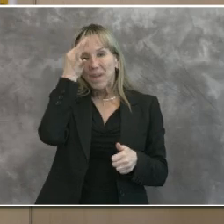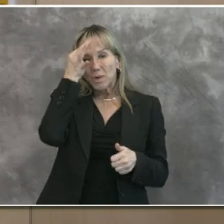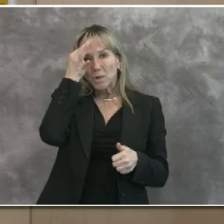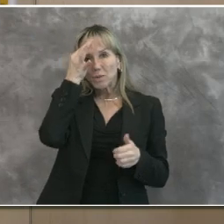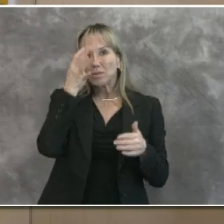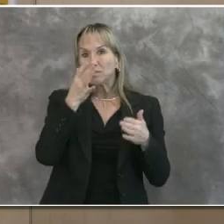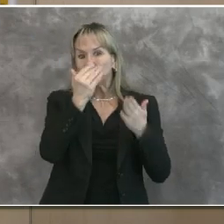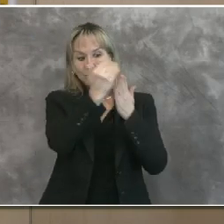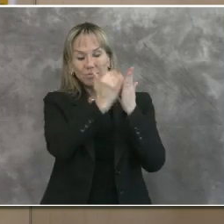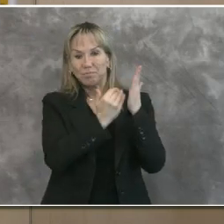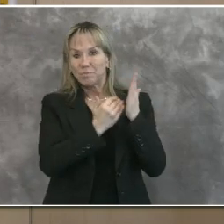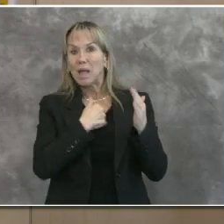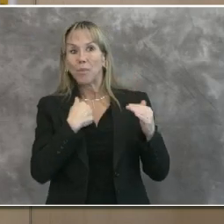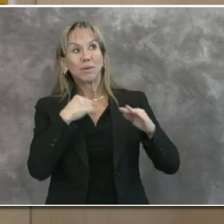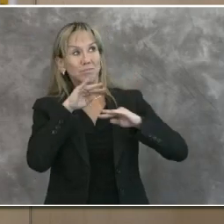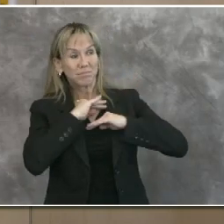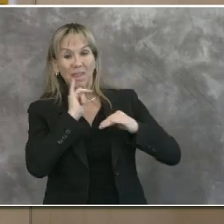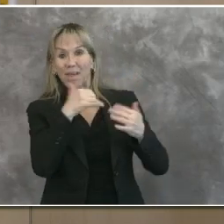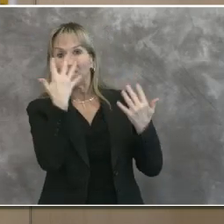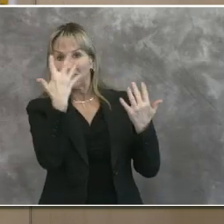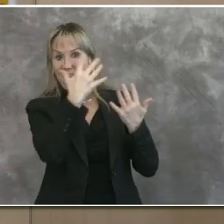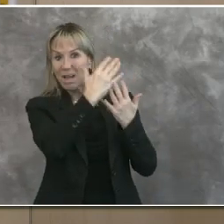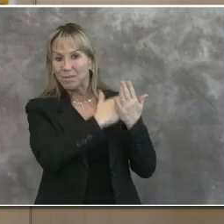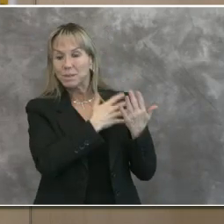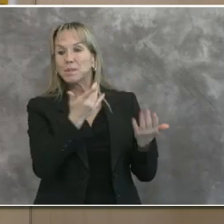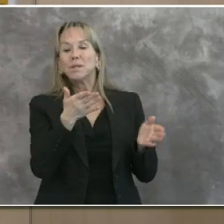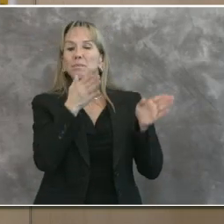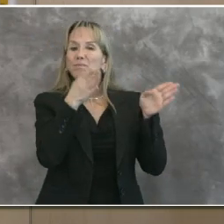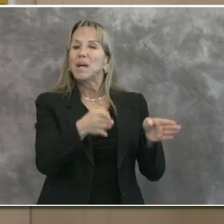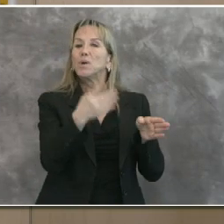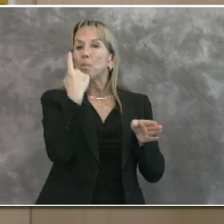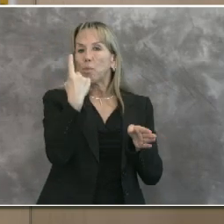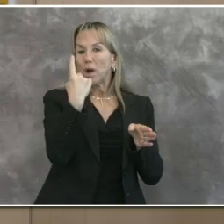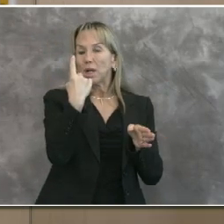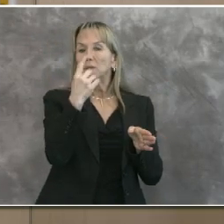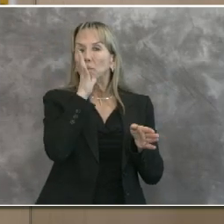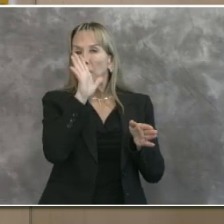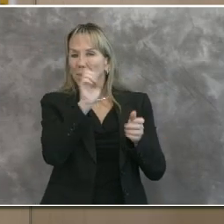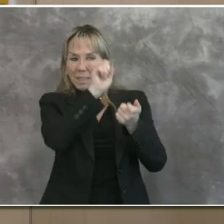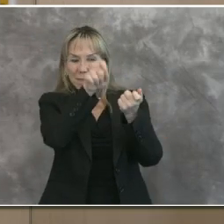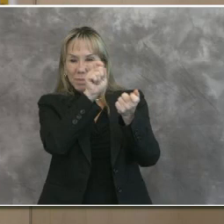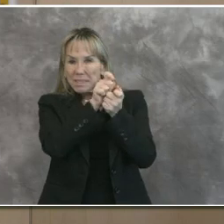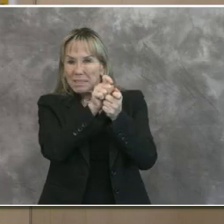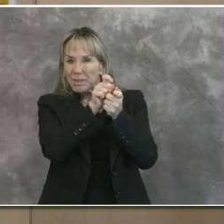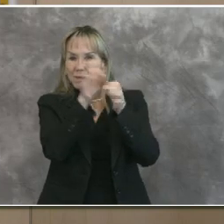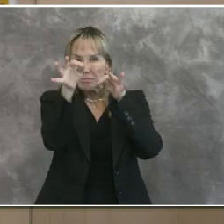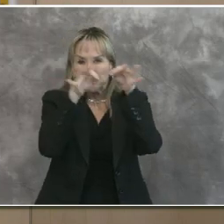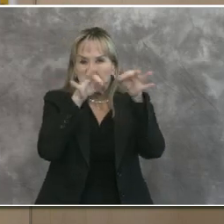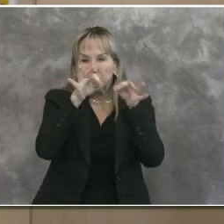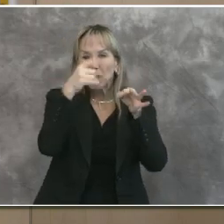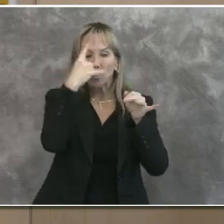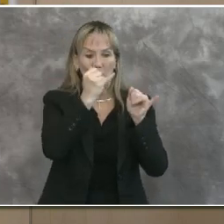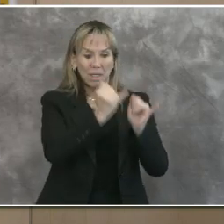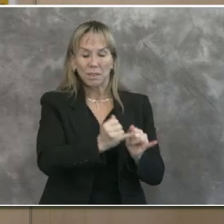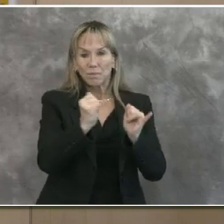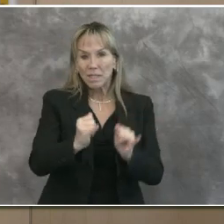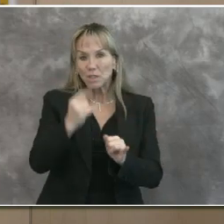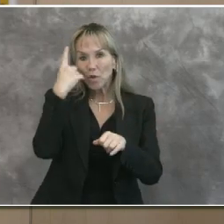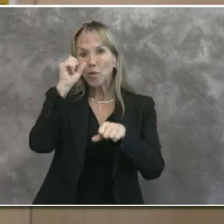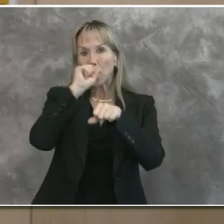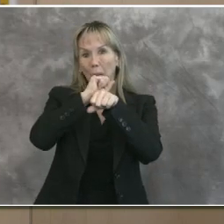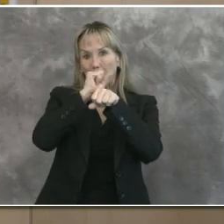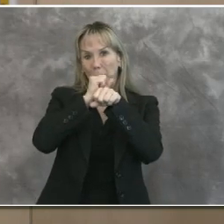5 metrics, as I've described, phase 1 will involve specific guidance for individuals, for employers,